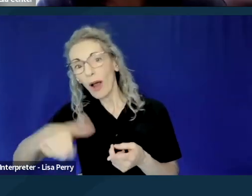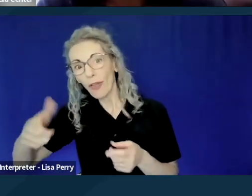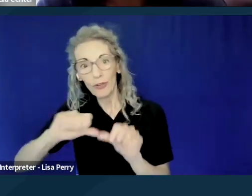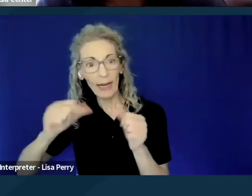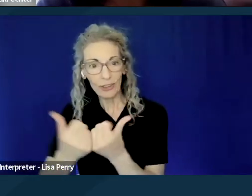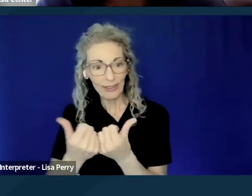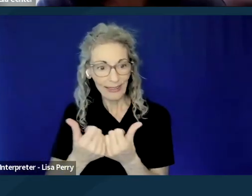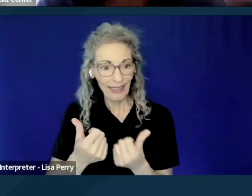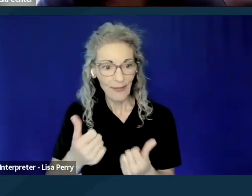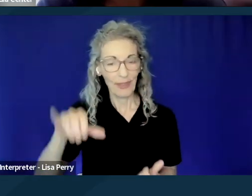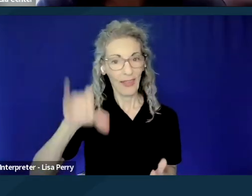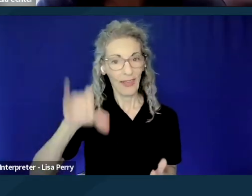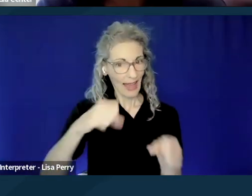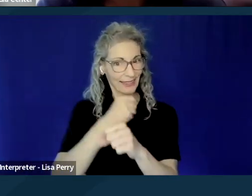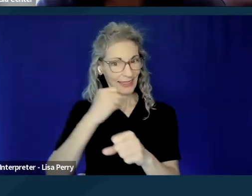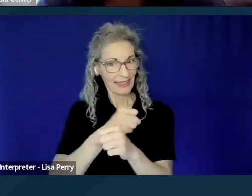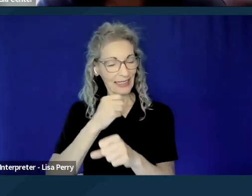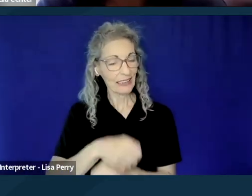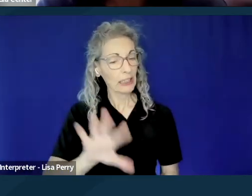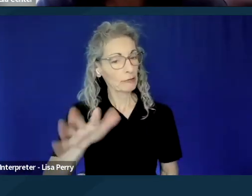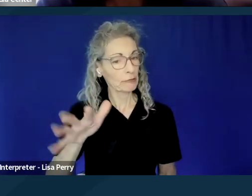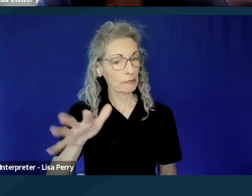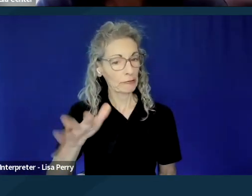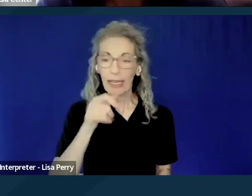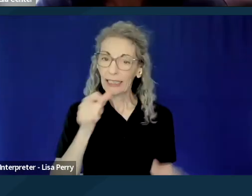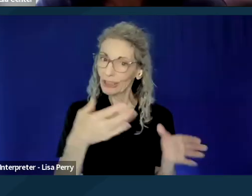agency. That statistic is very skewed.